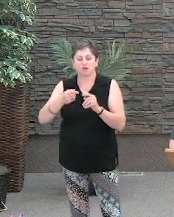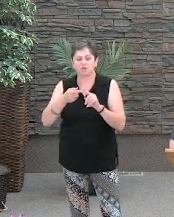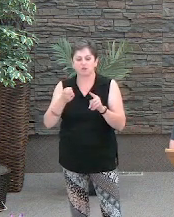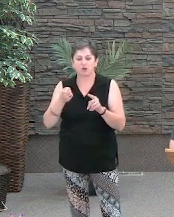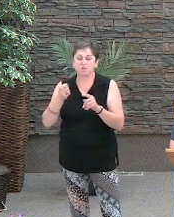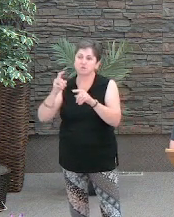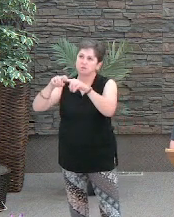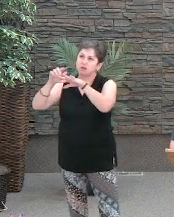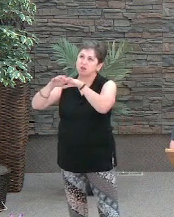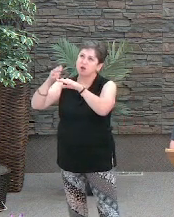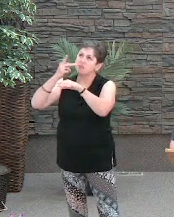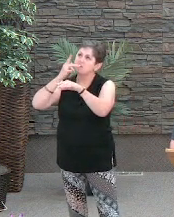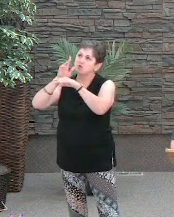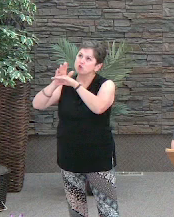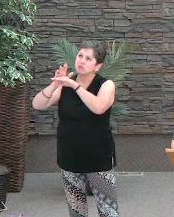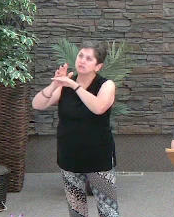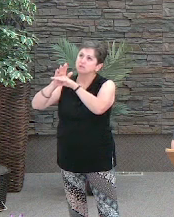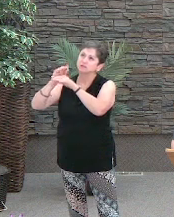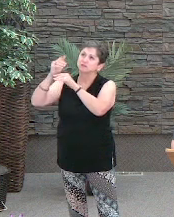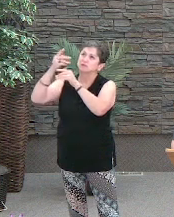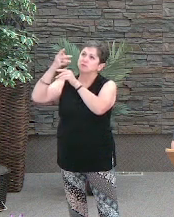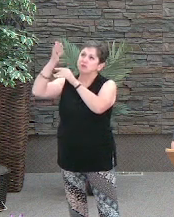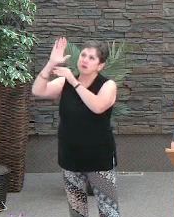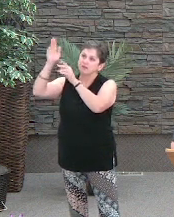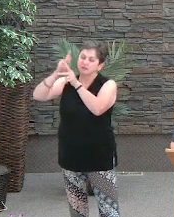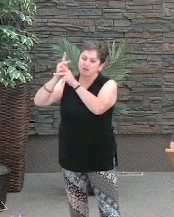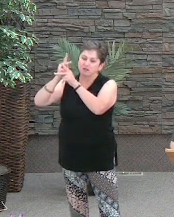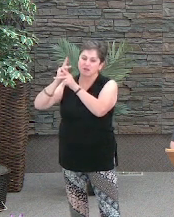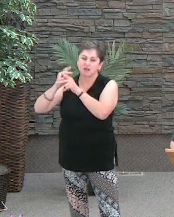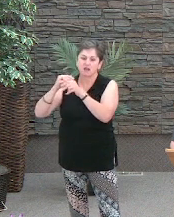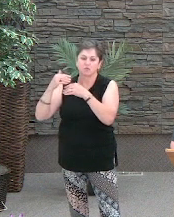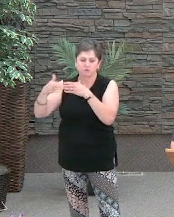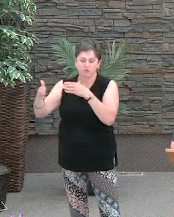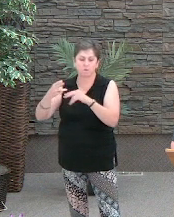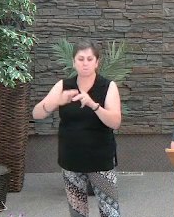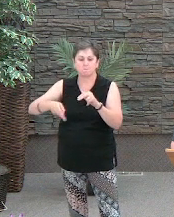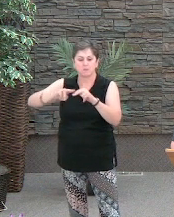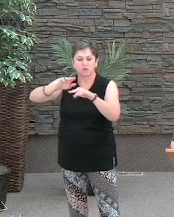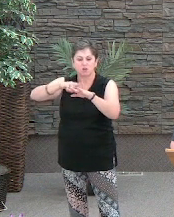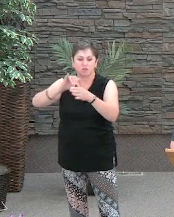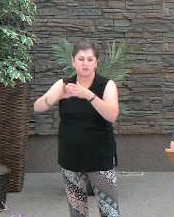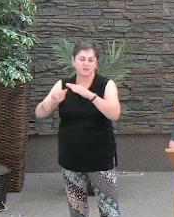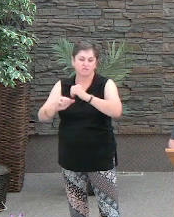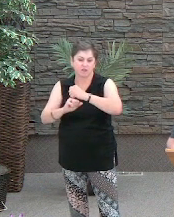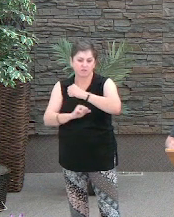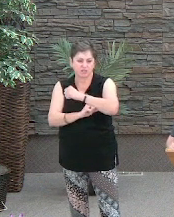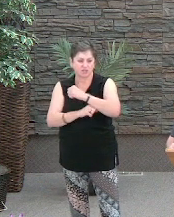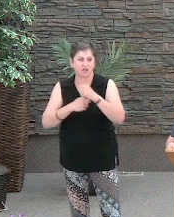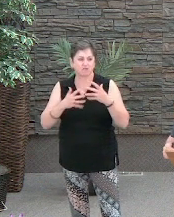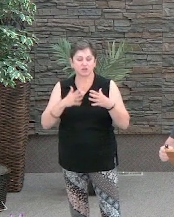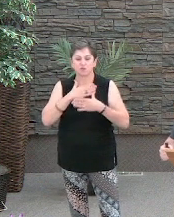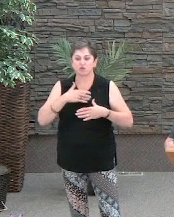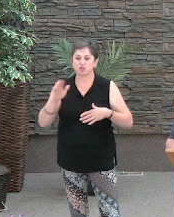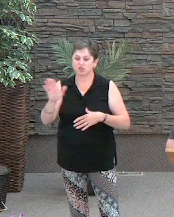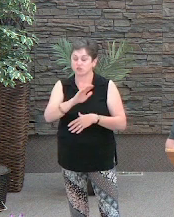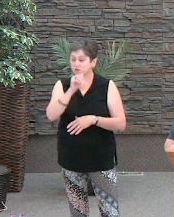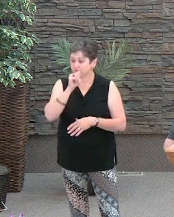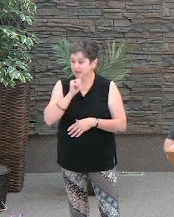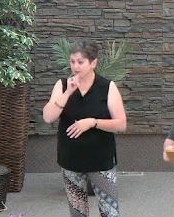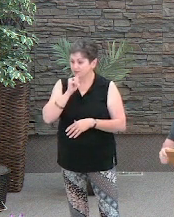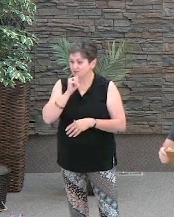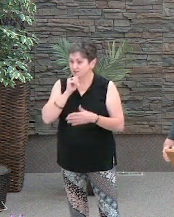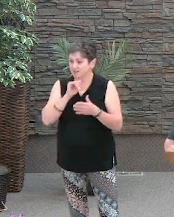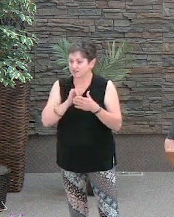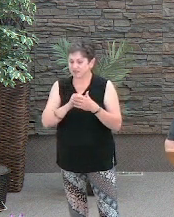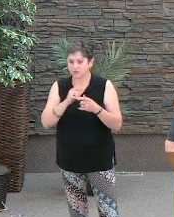God as we go forward, building on these providential foundations. Well, I'm finished, and I appreciate your patience as